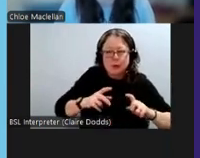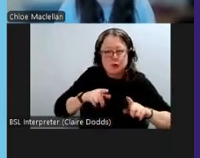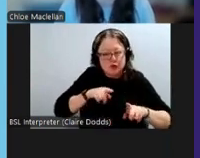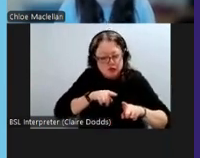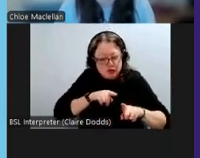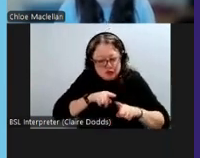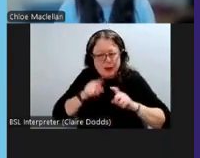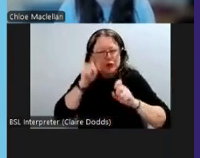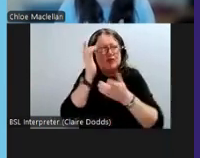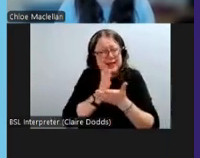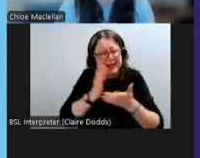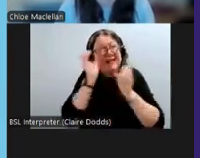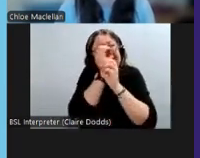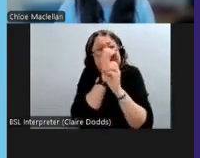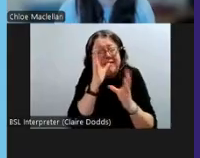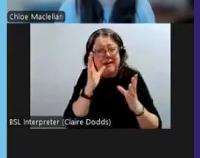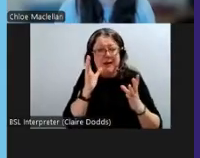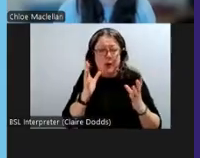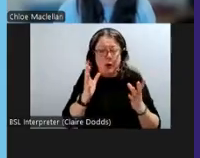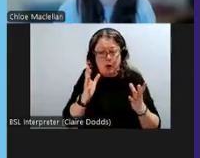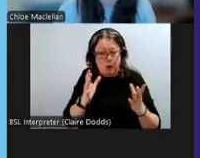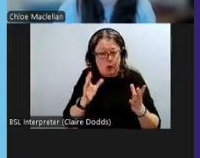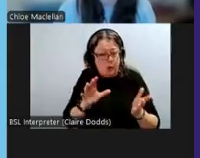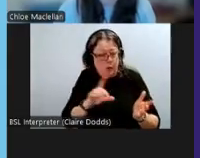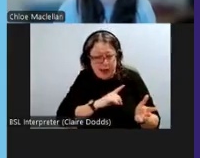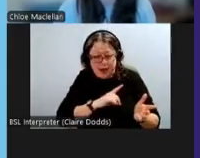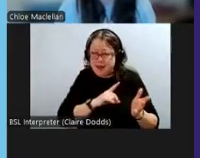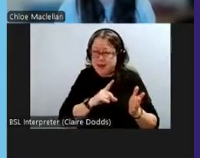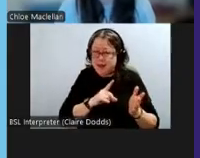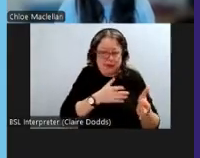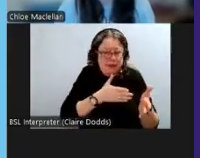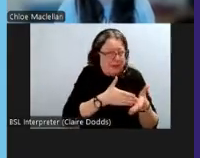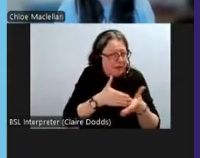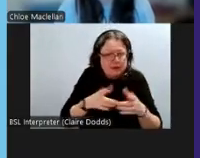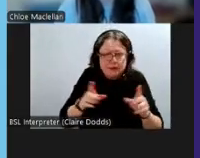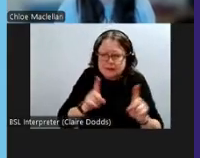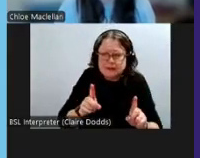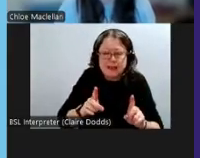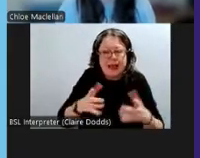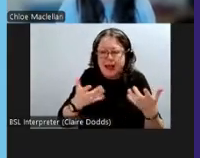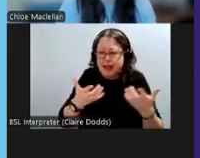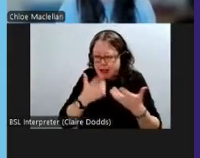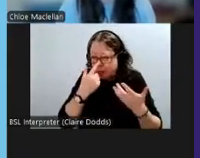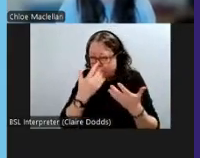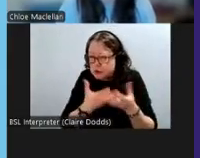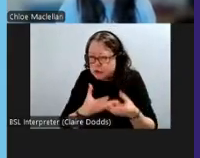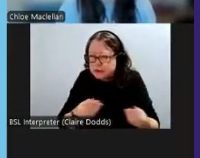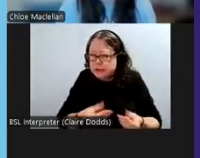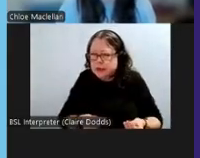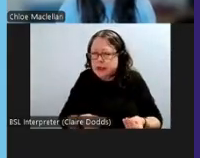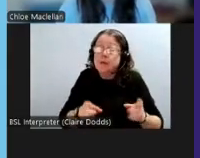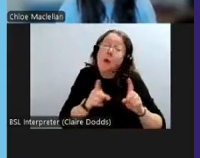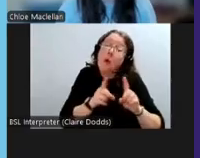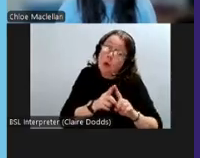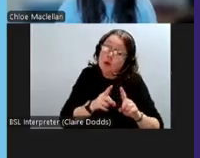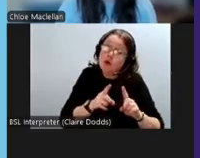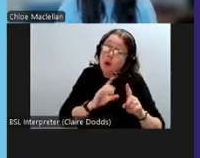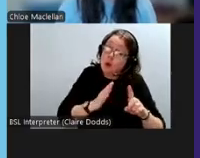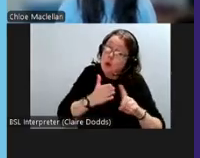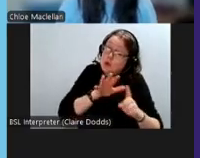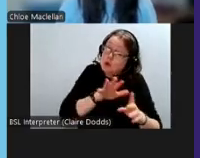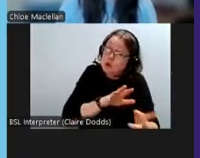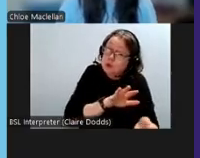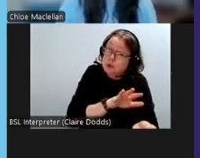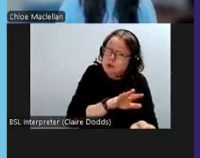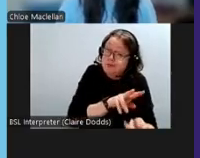to understand what the barriers are and how school could remove them, but also capturing some of that positive things that schools are doing. And